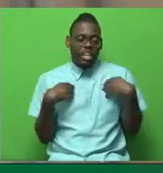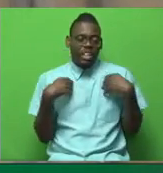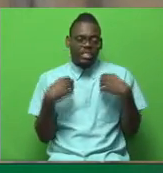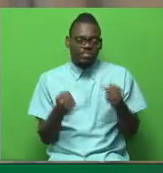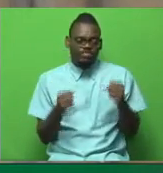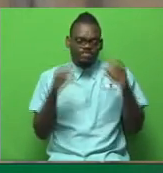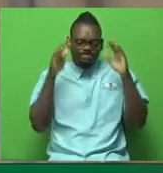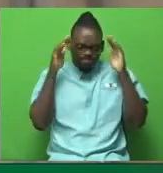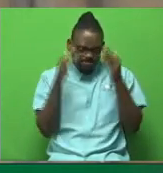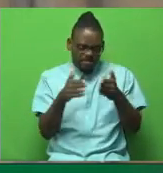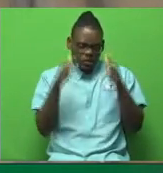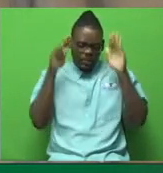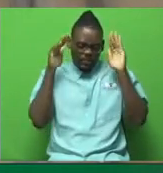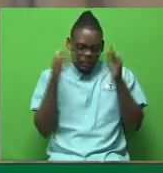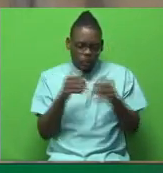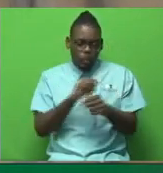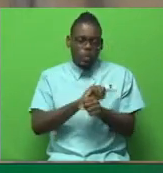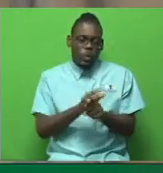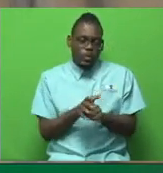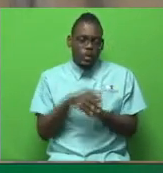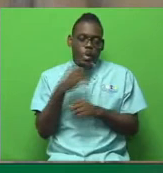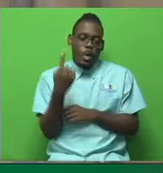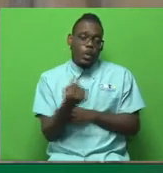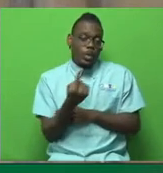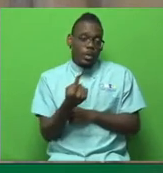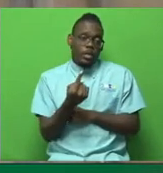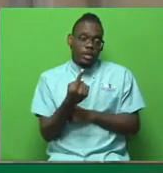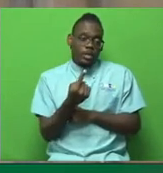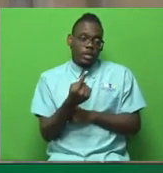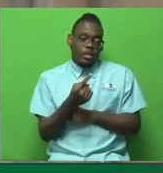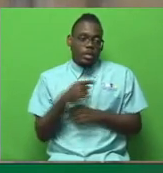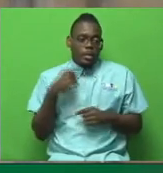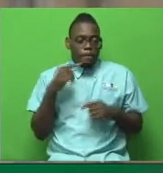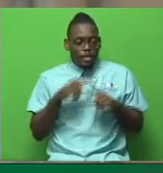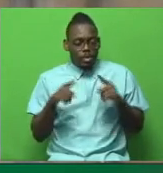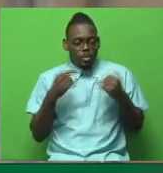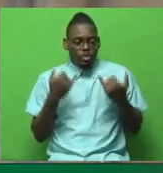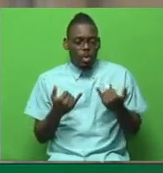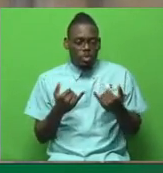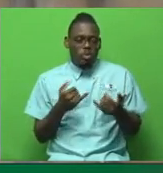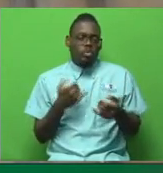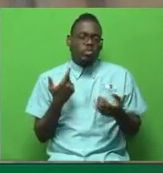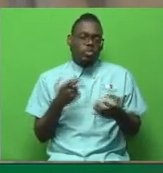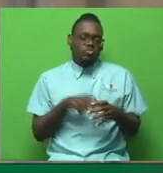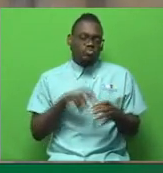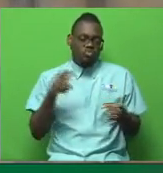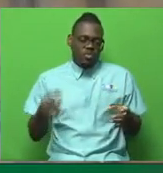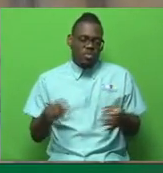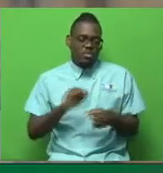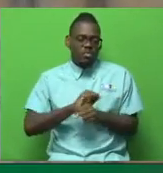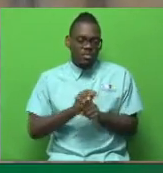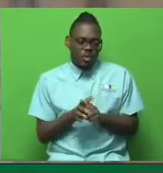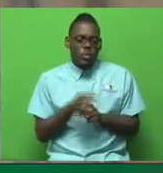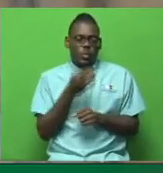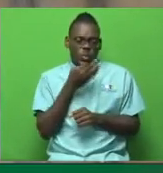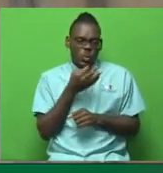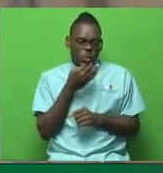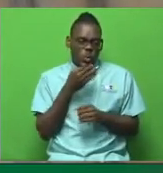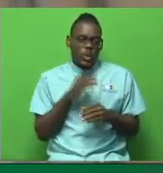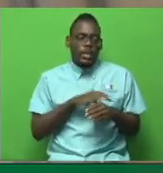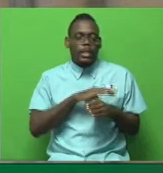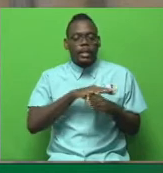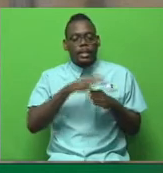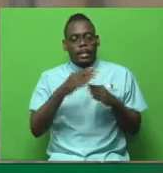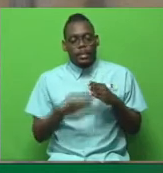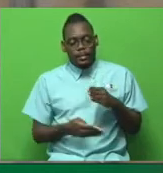covid for good reason but as we come out of covet and we come to the end of this stage of the pandemic